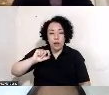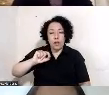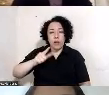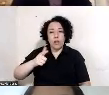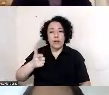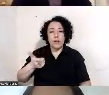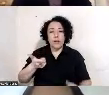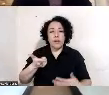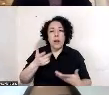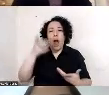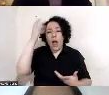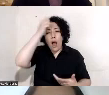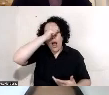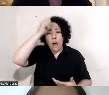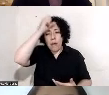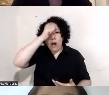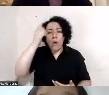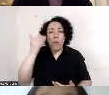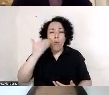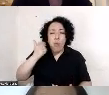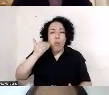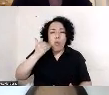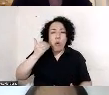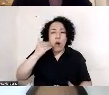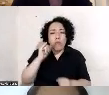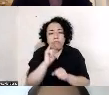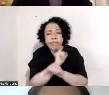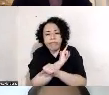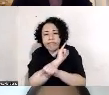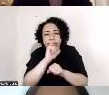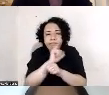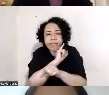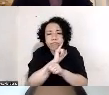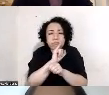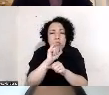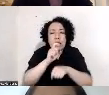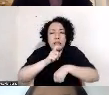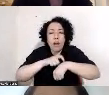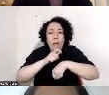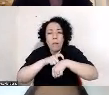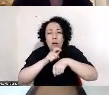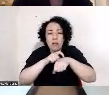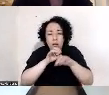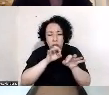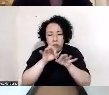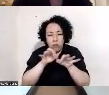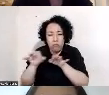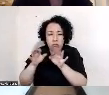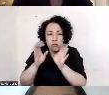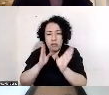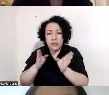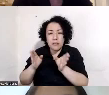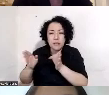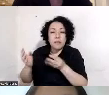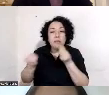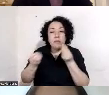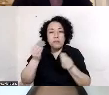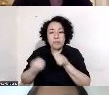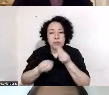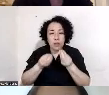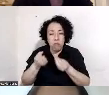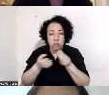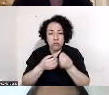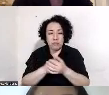são aprender estratégias de manejar o tempo, de gerenciamento de tempo, e também que eles